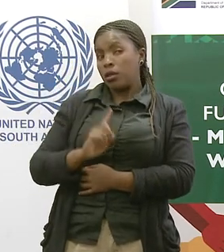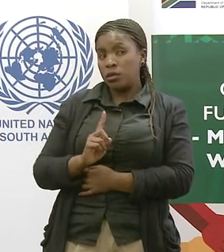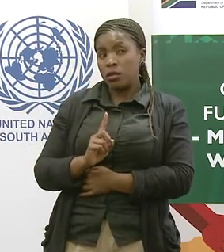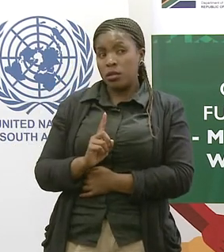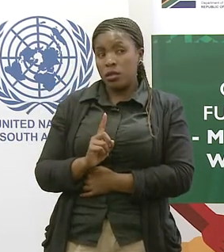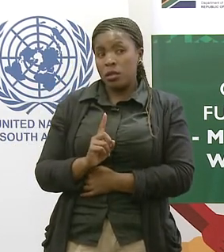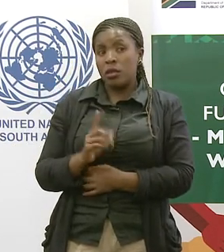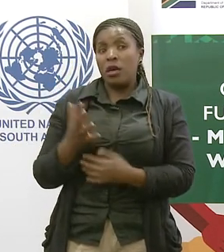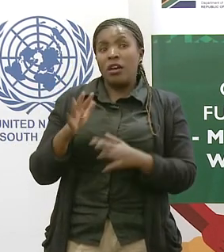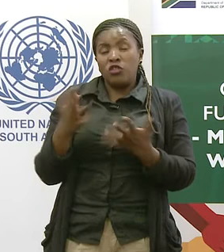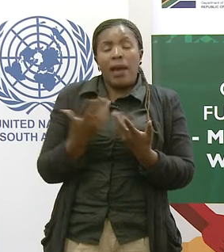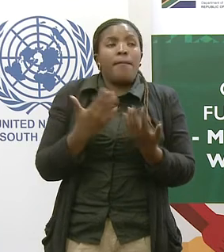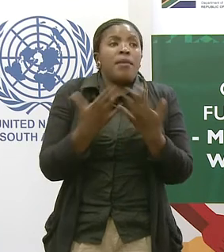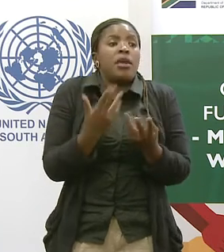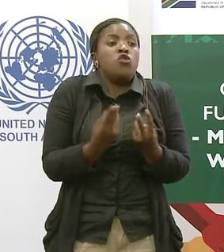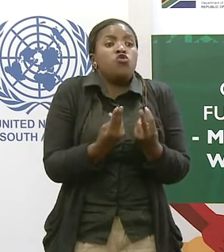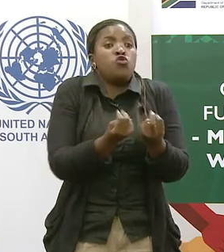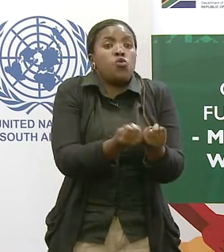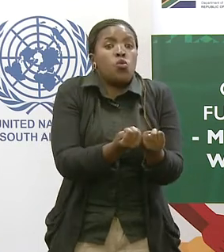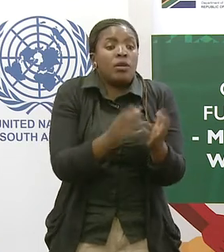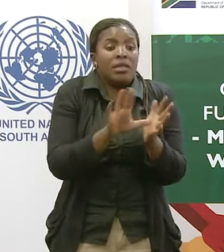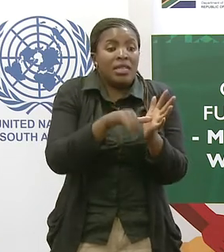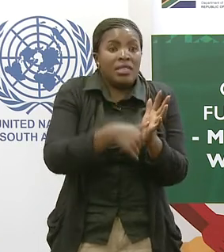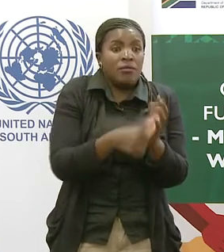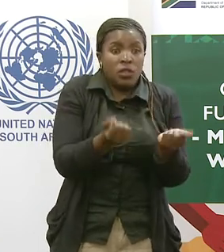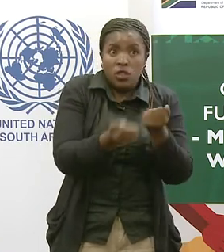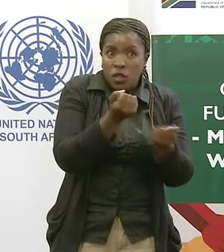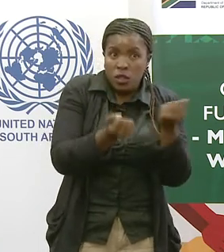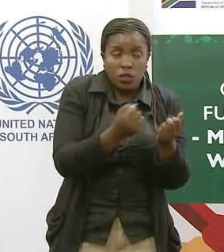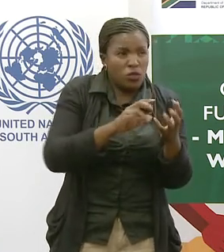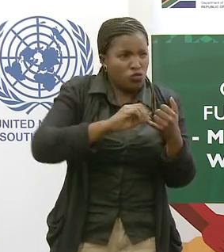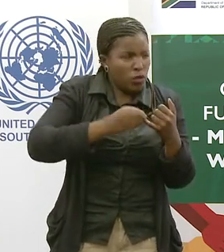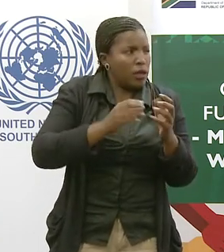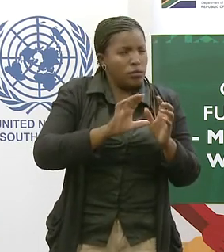another wave, a new wave of doing disability justice work, right?